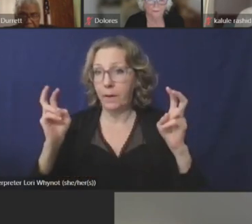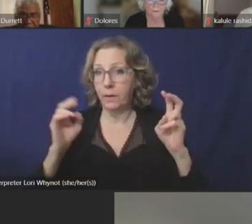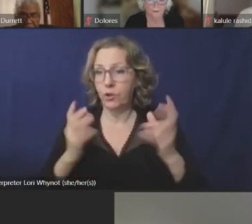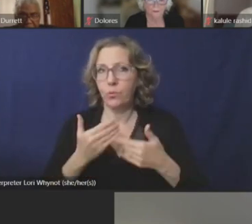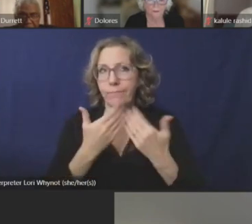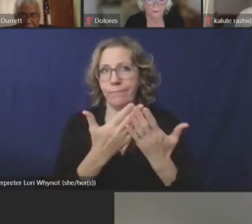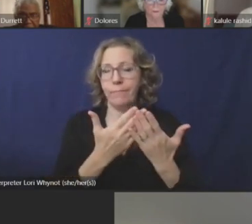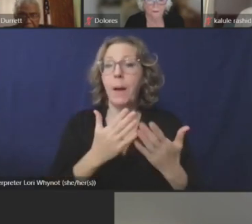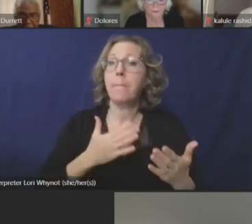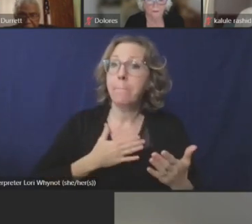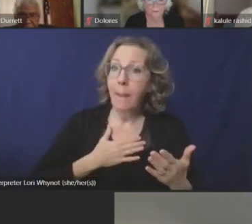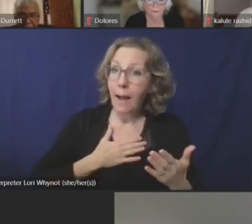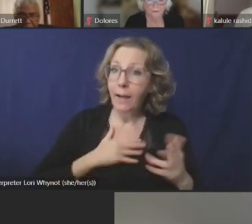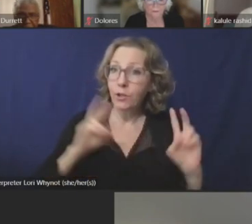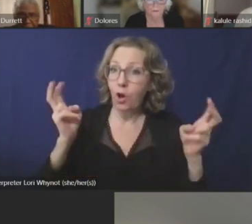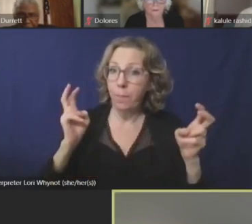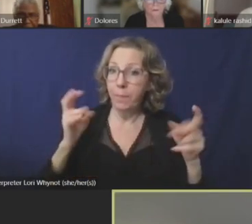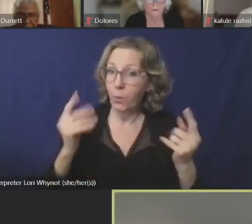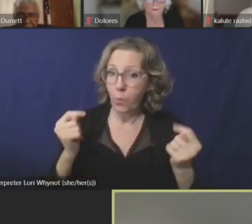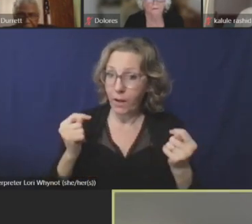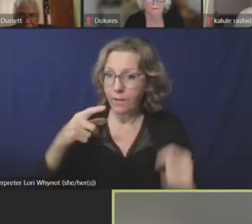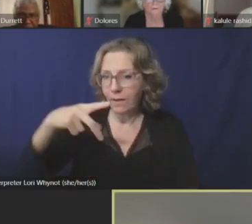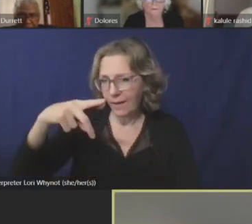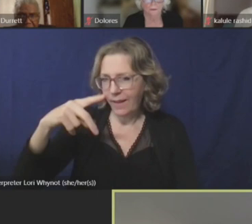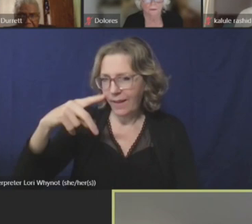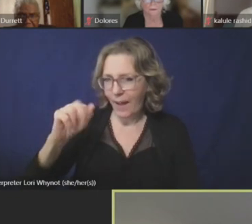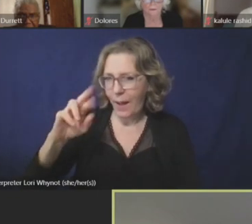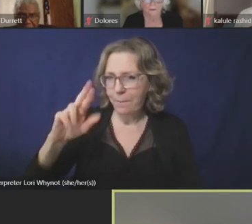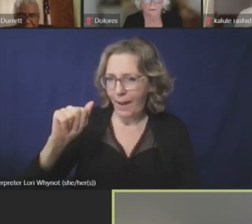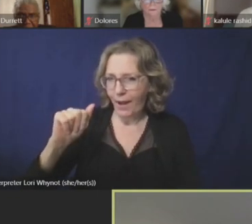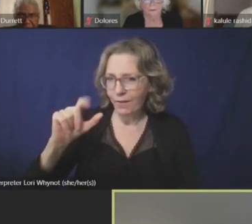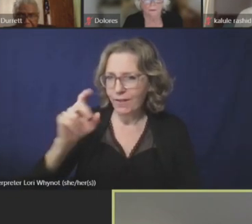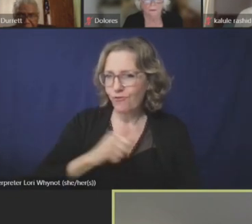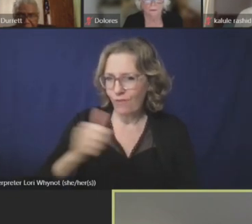my topic is paratransit. So okay, I'll talk to you about great. That.